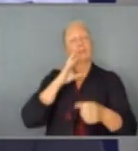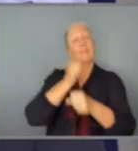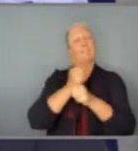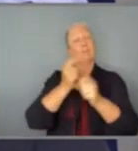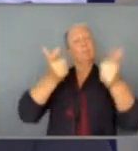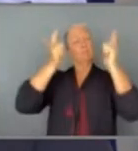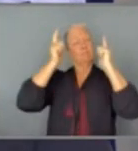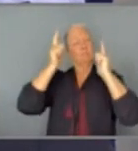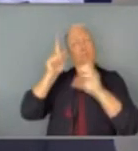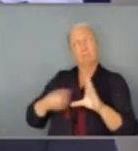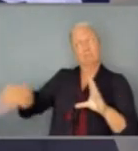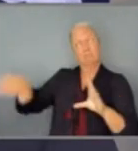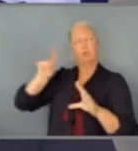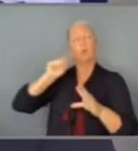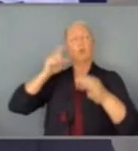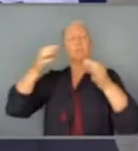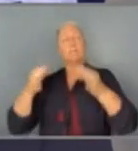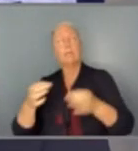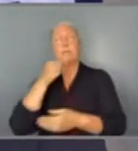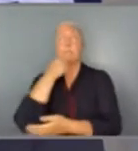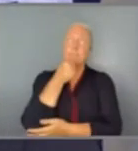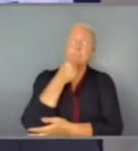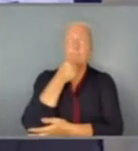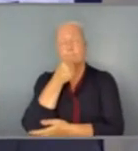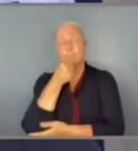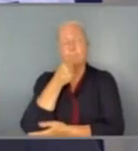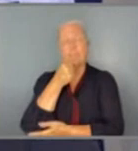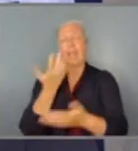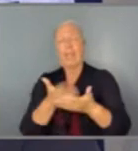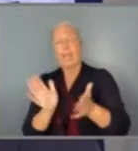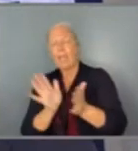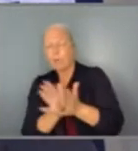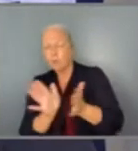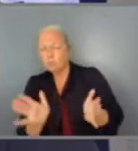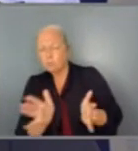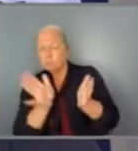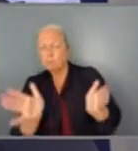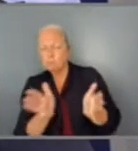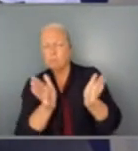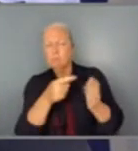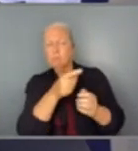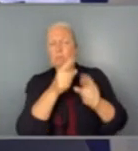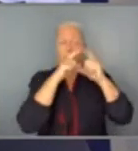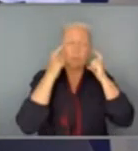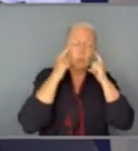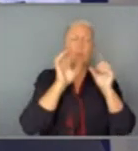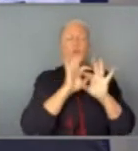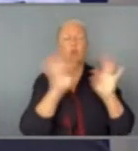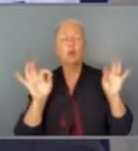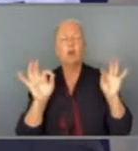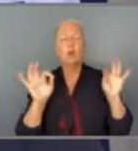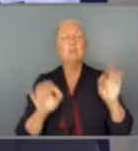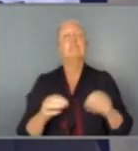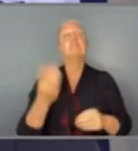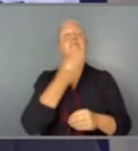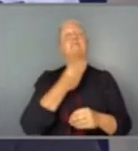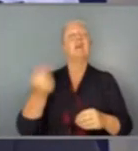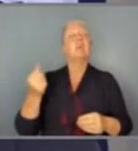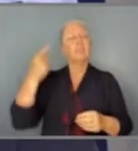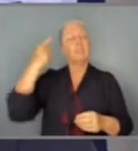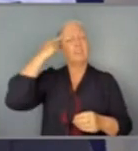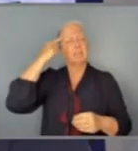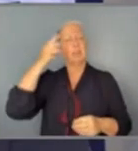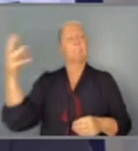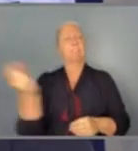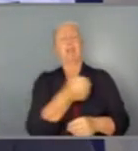the best way to encourage people to do that. Some like to use mandates. Others like to use